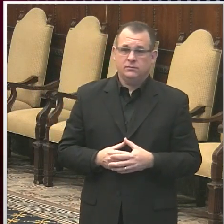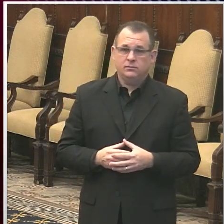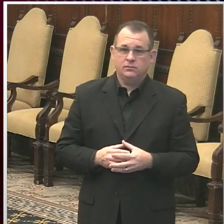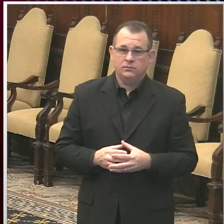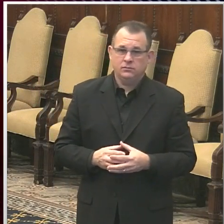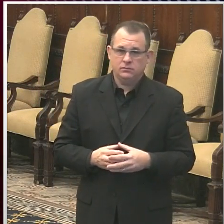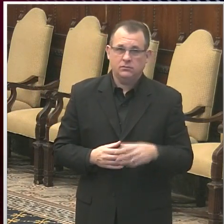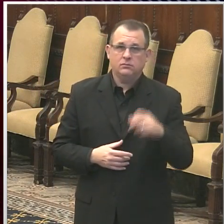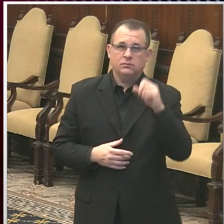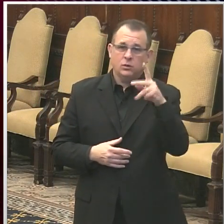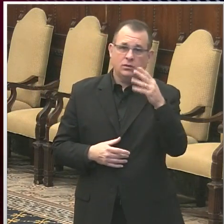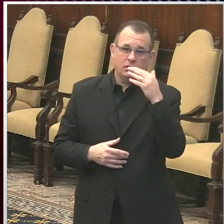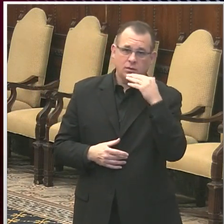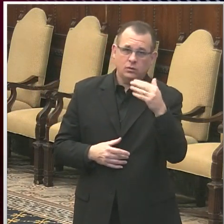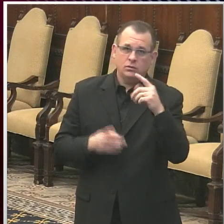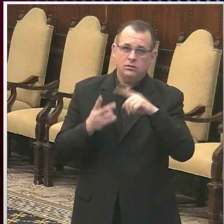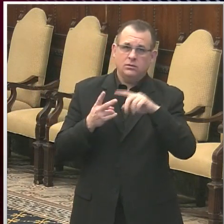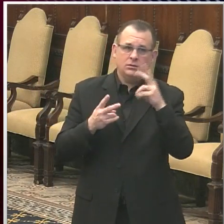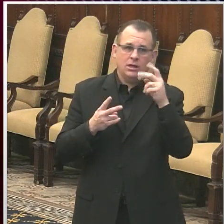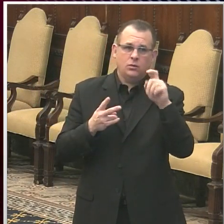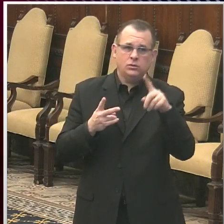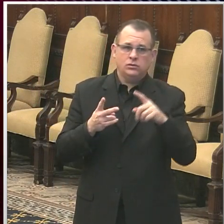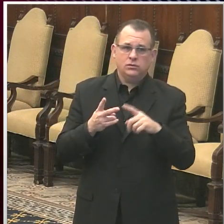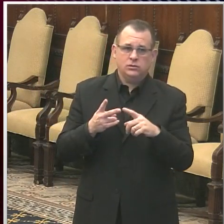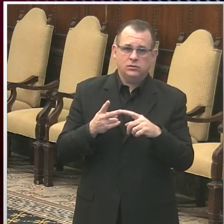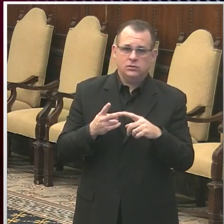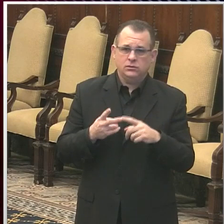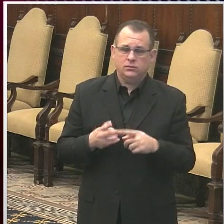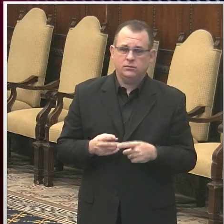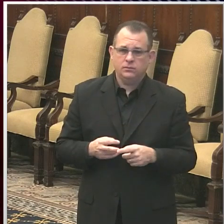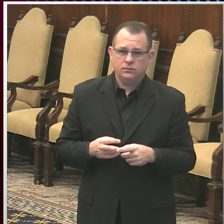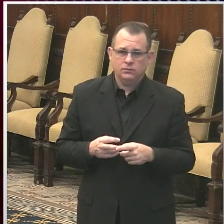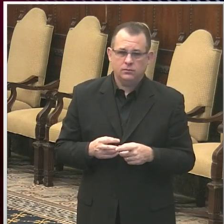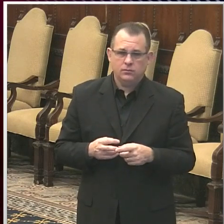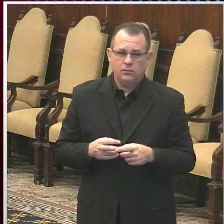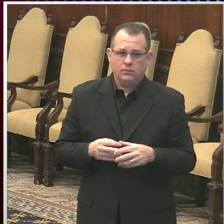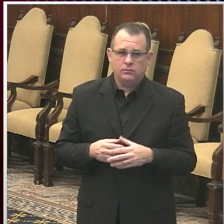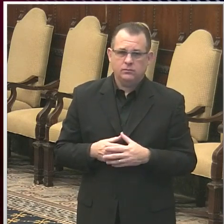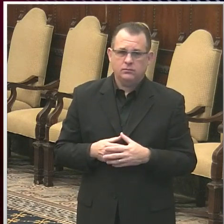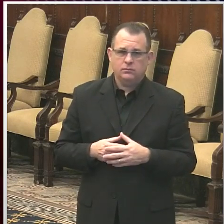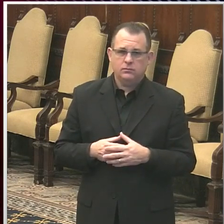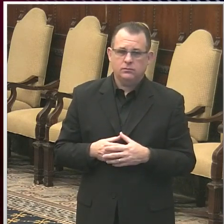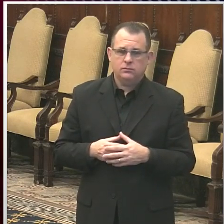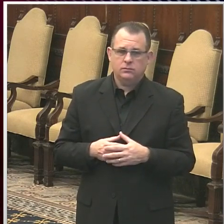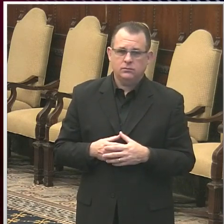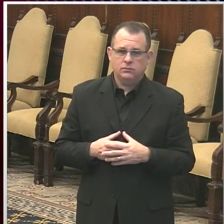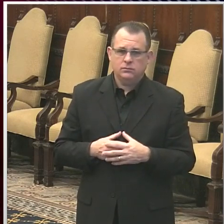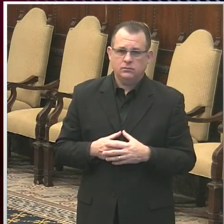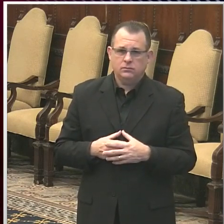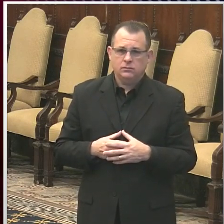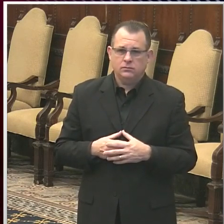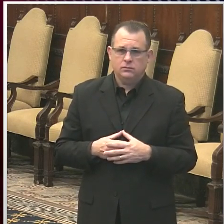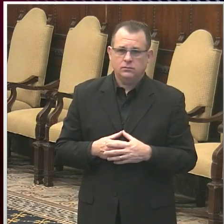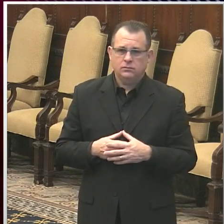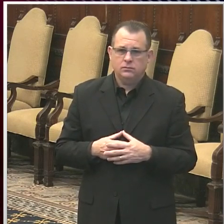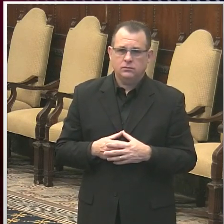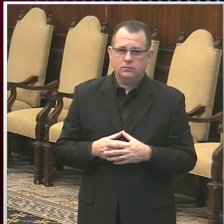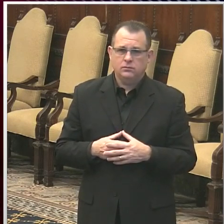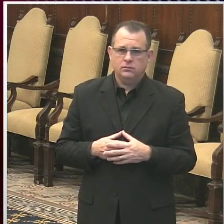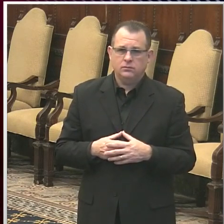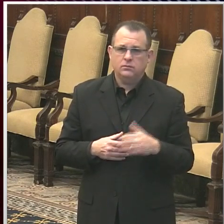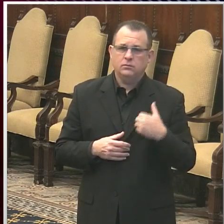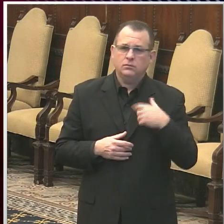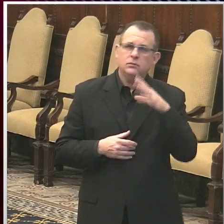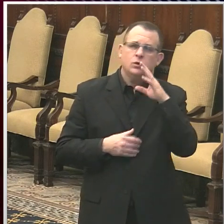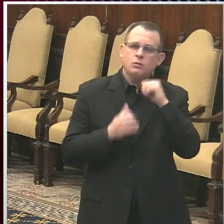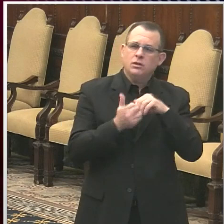Okay. And then the second one is, I was talking to an epidemiologist yesterday, the chair over